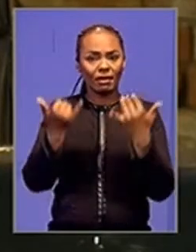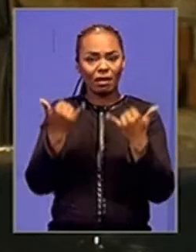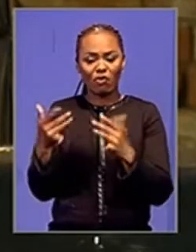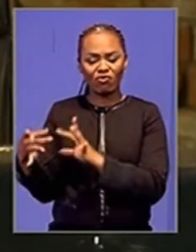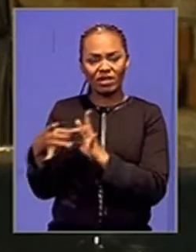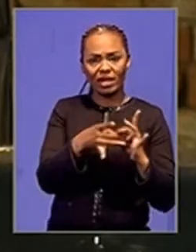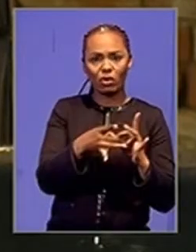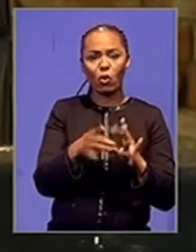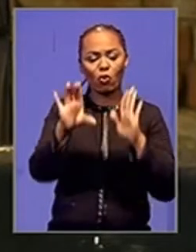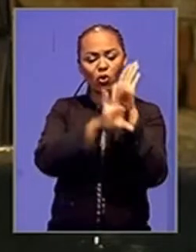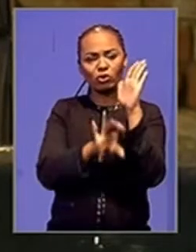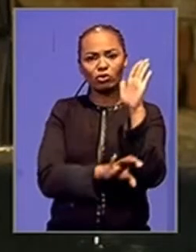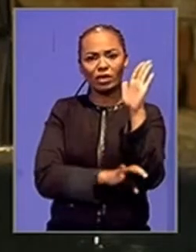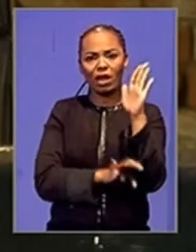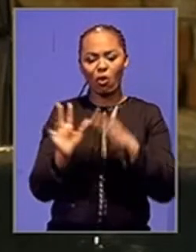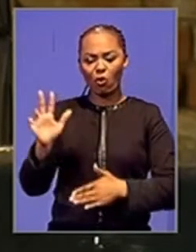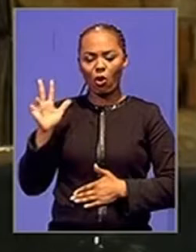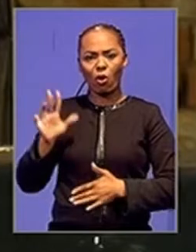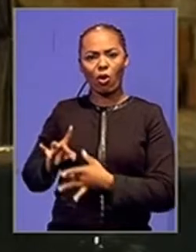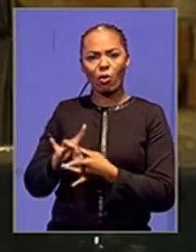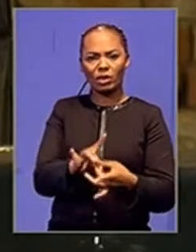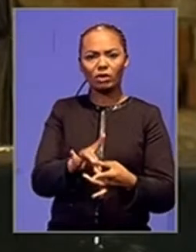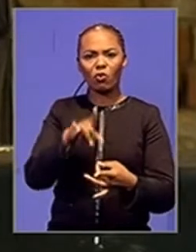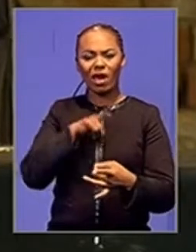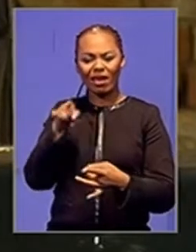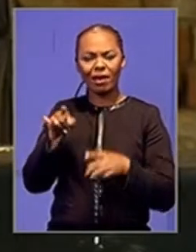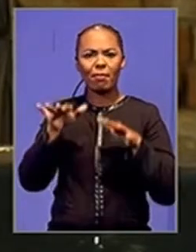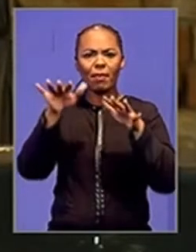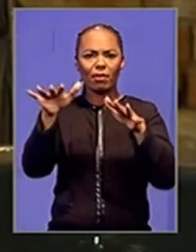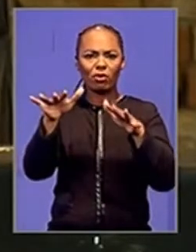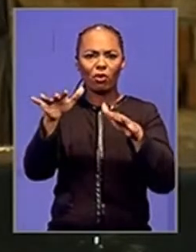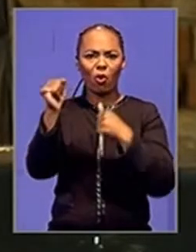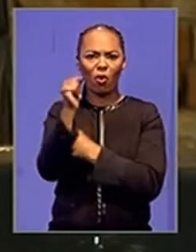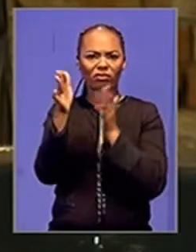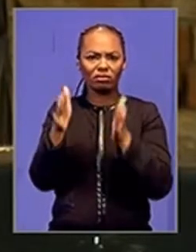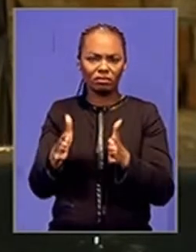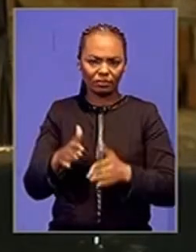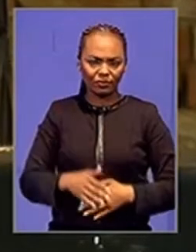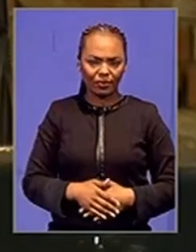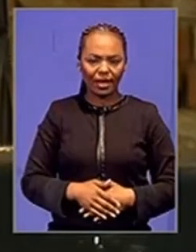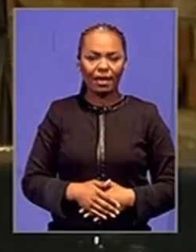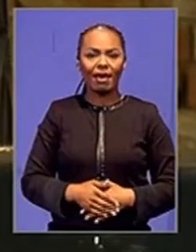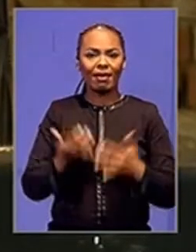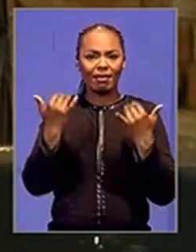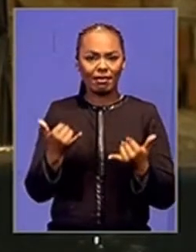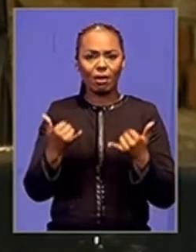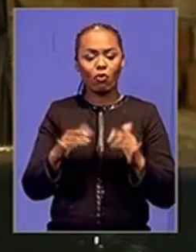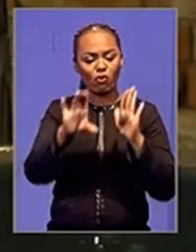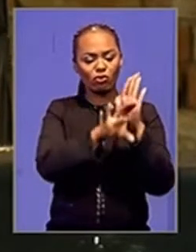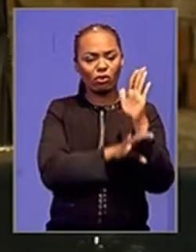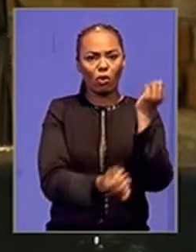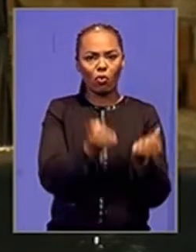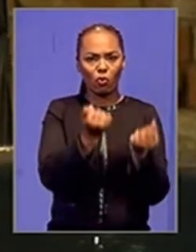his constitutional obligations as a public office bearer. The Constitutional Court holds that it is